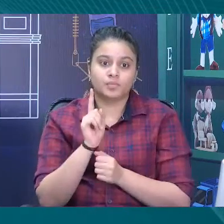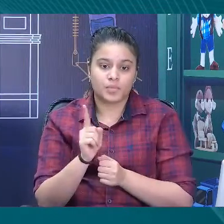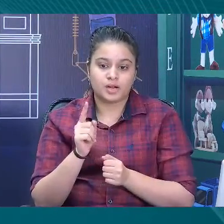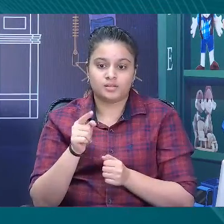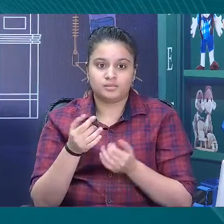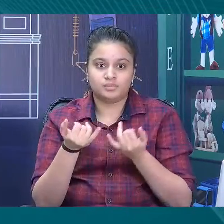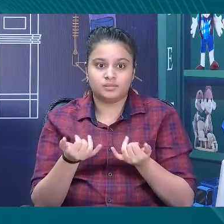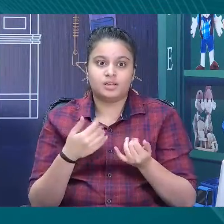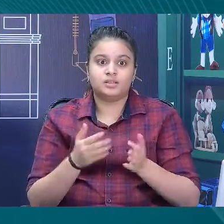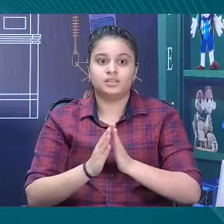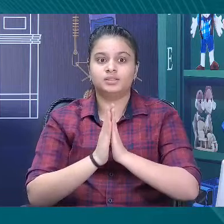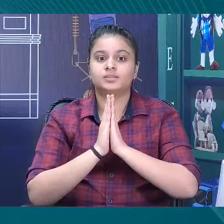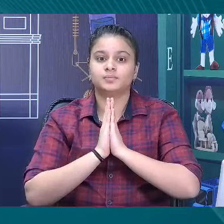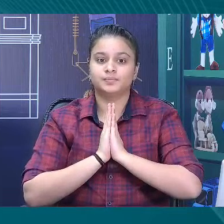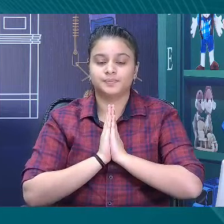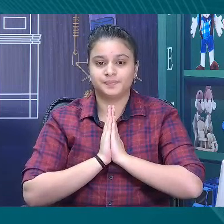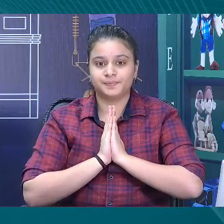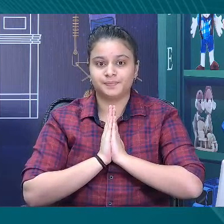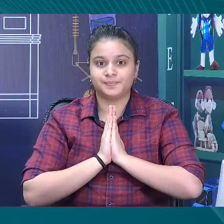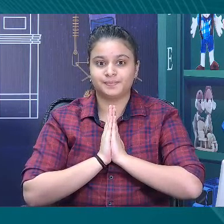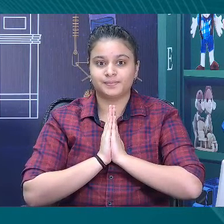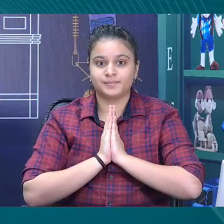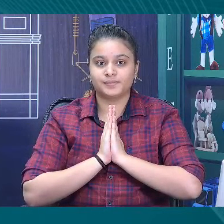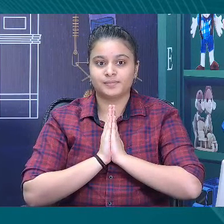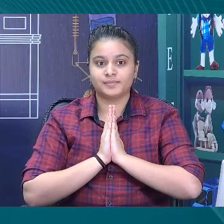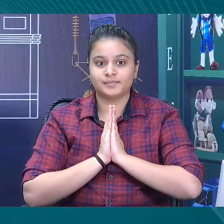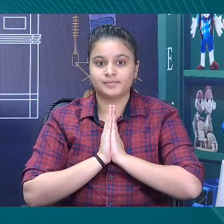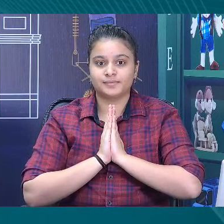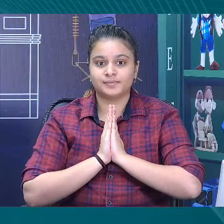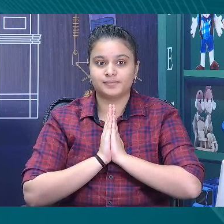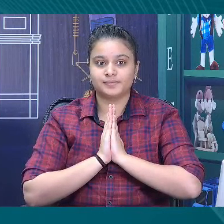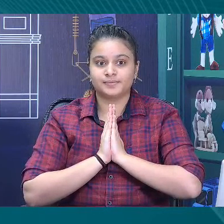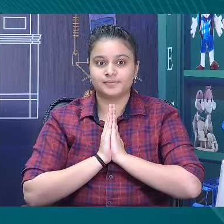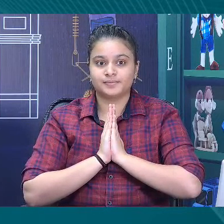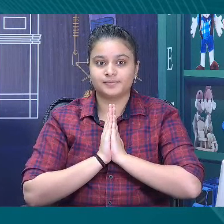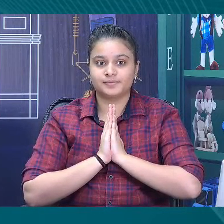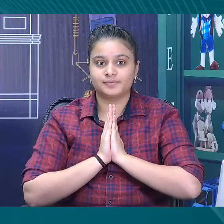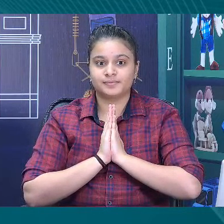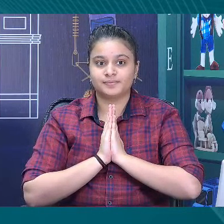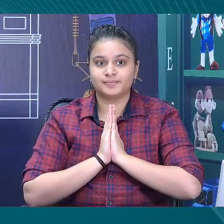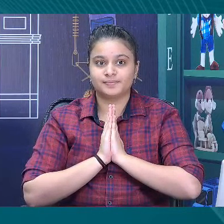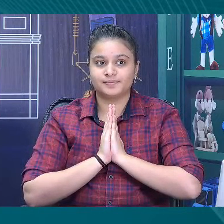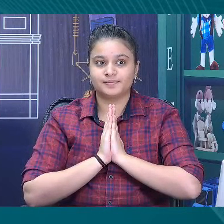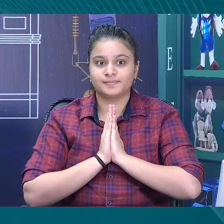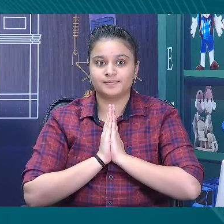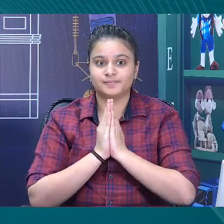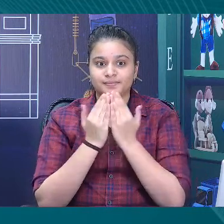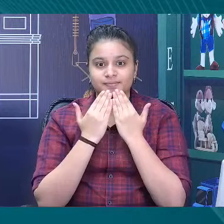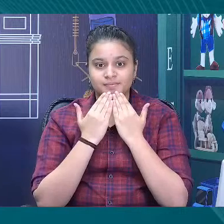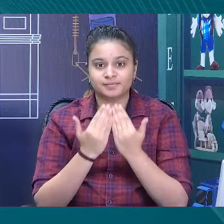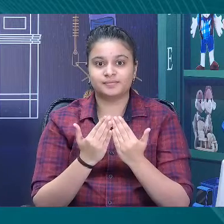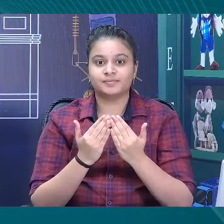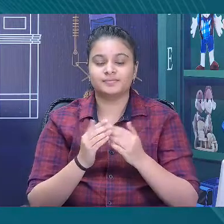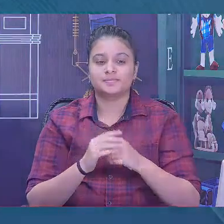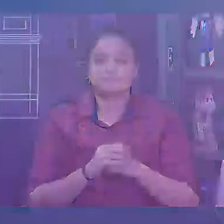till then, namaskar. Thank you. Thank you.